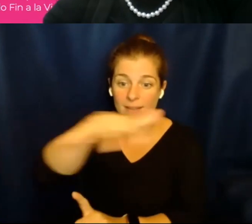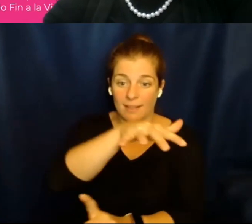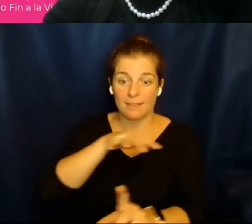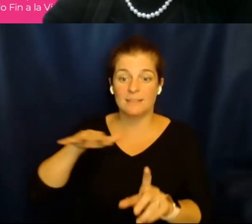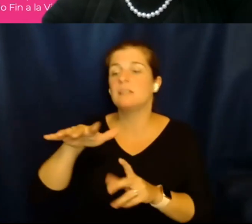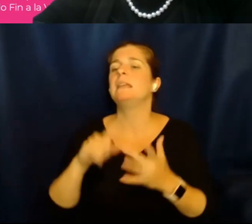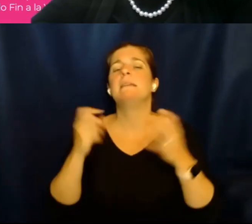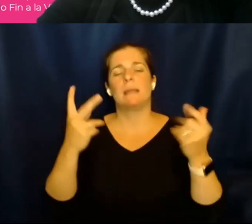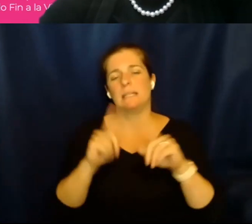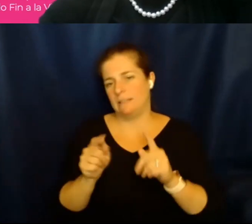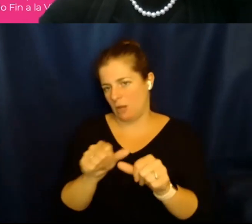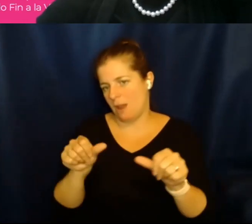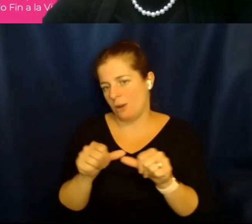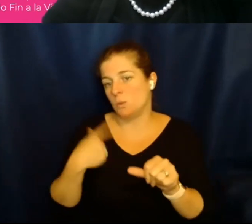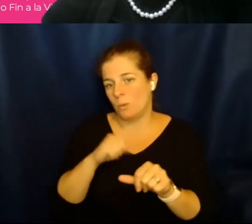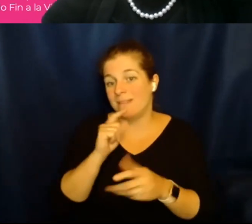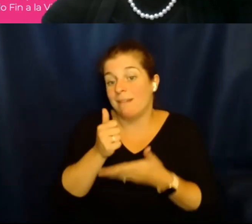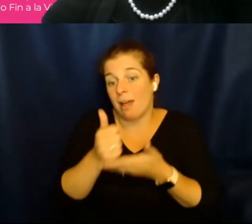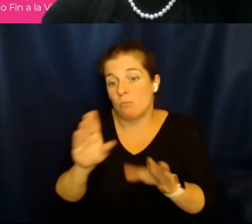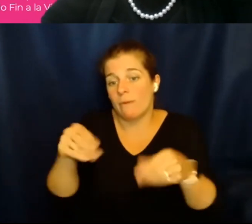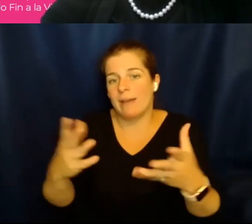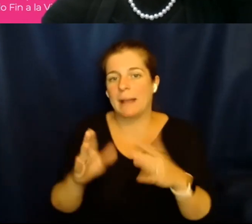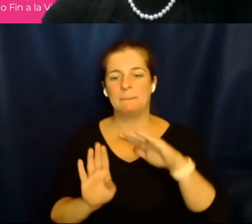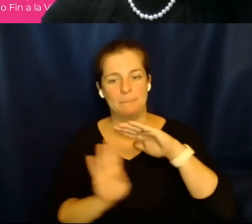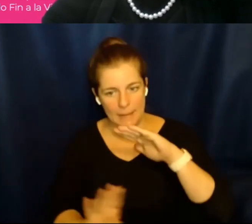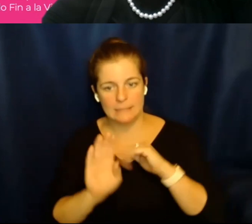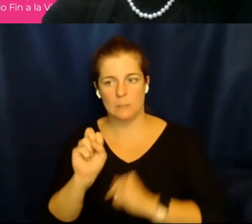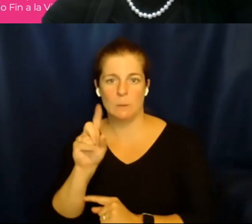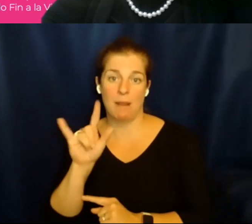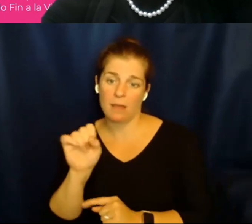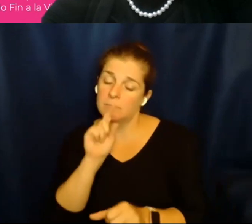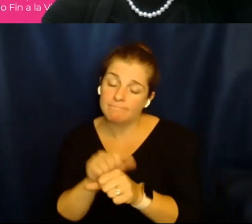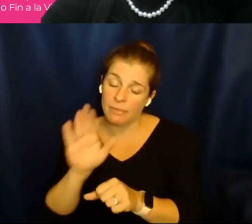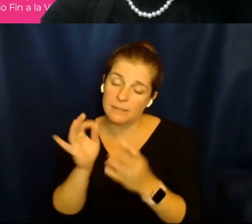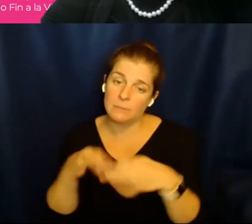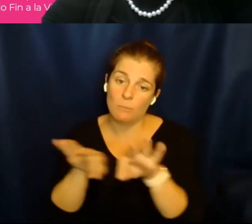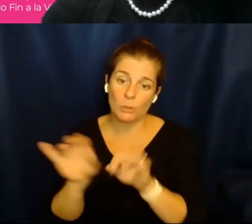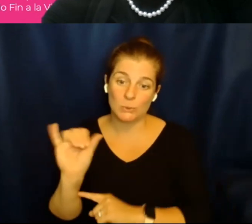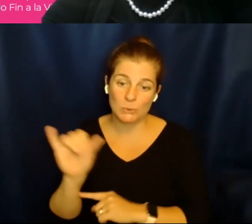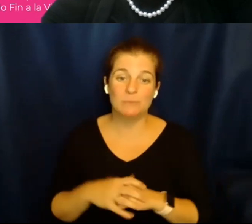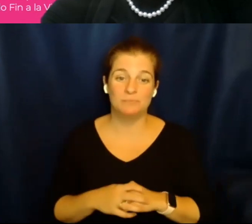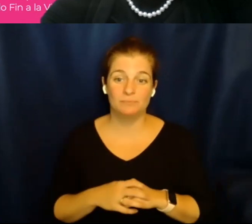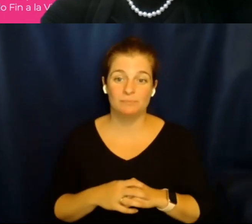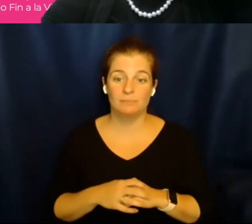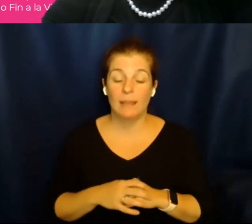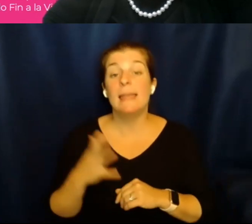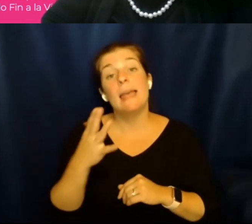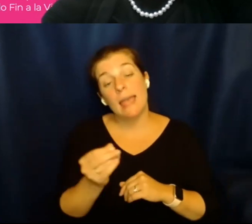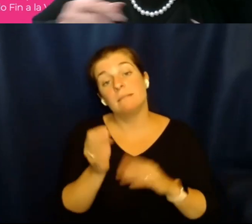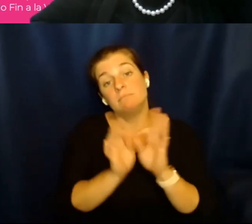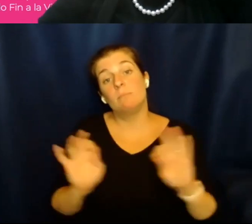help with basic supplies. Very important, yes. And very important always to remember,